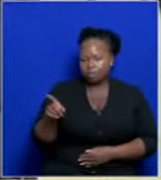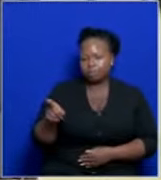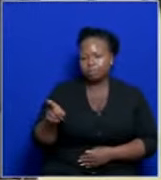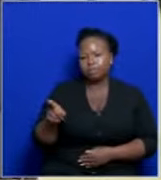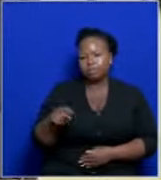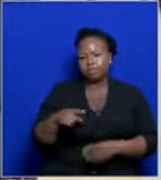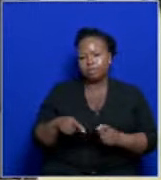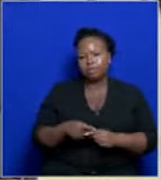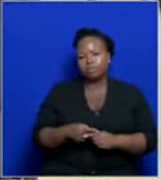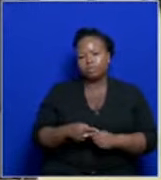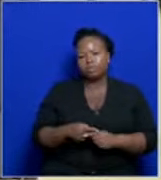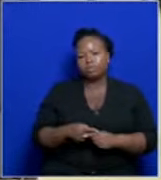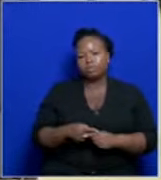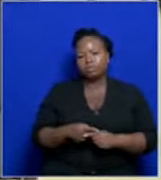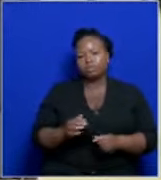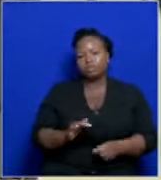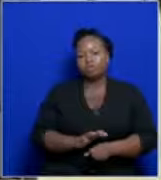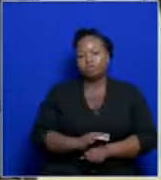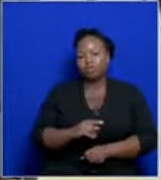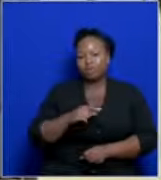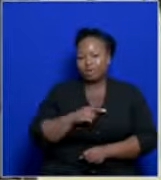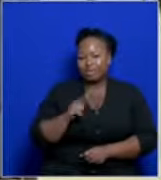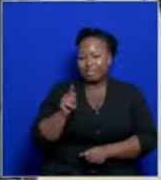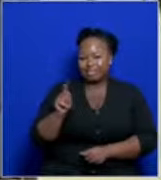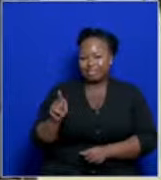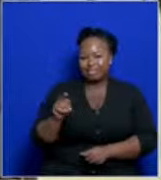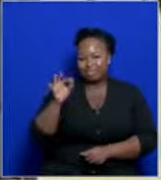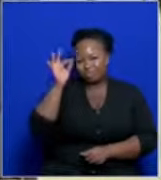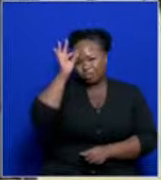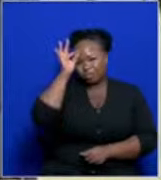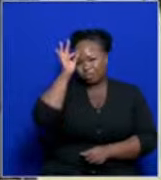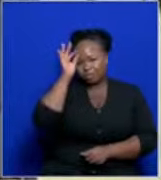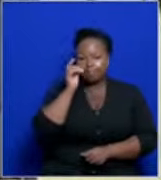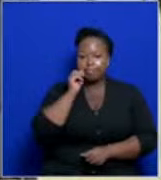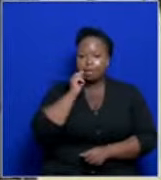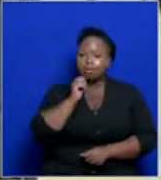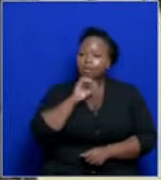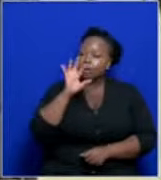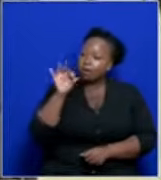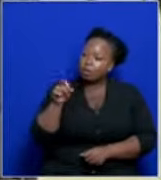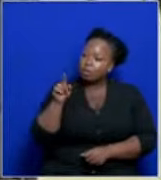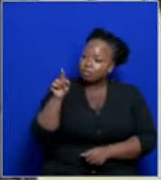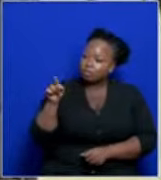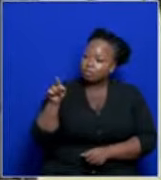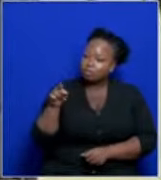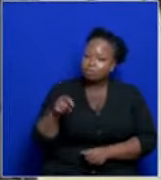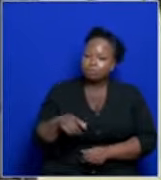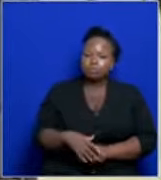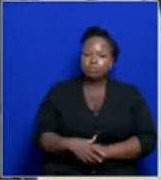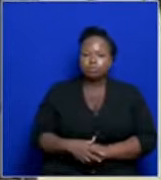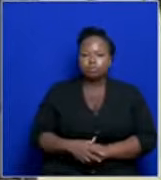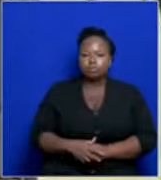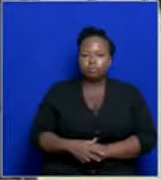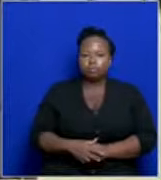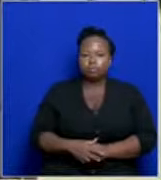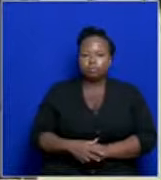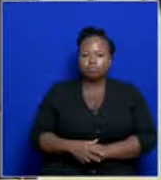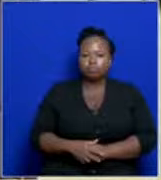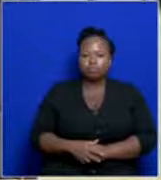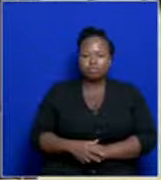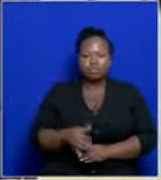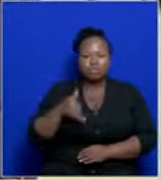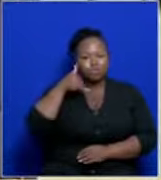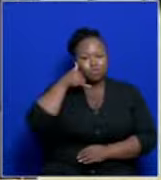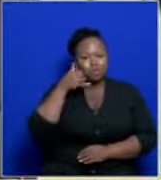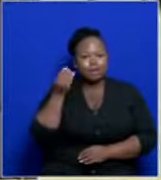Commissioner Spies is a police officer. I asked him about the telephone number and case number.